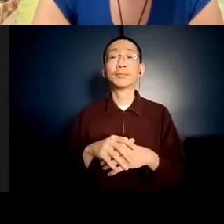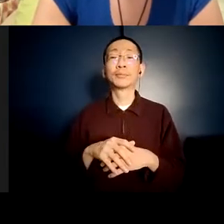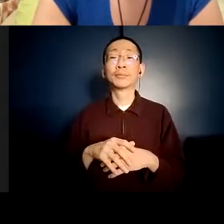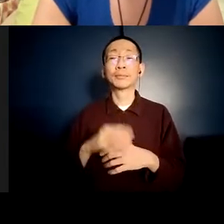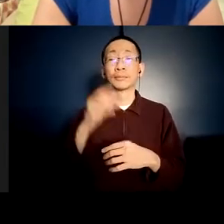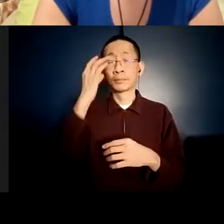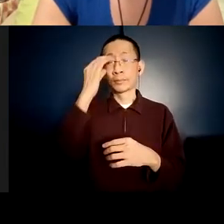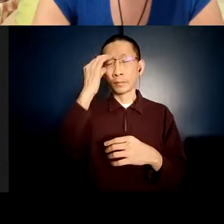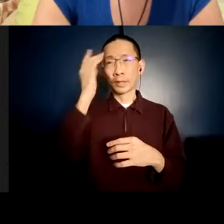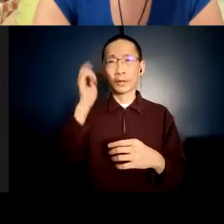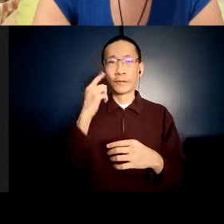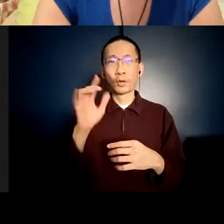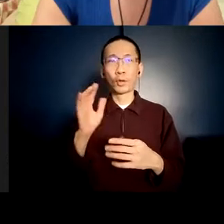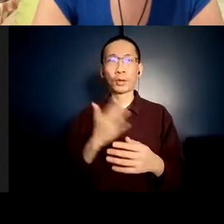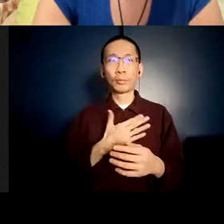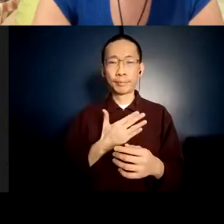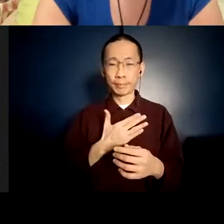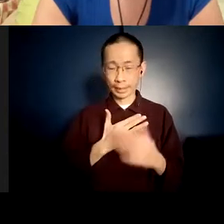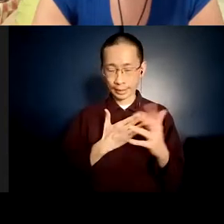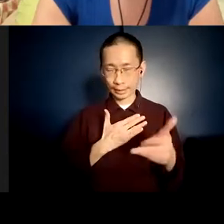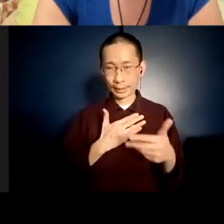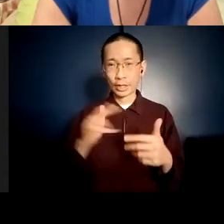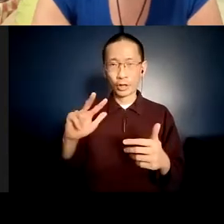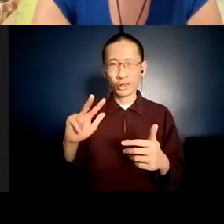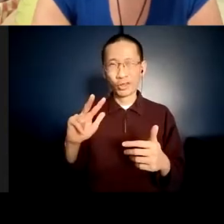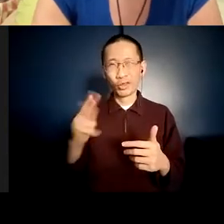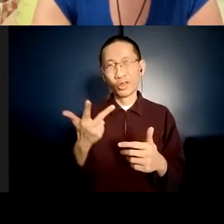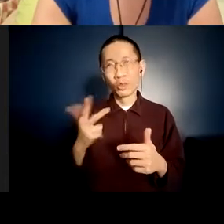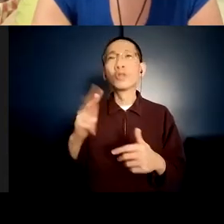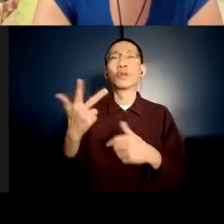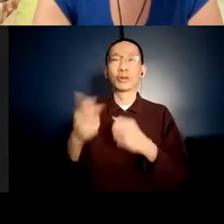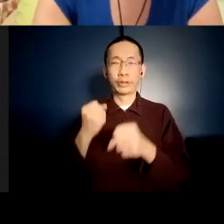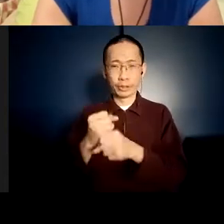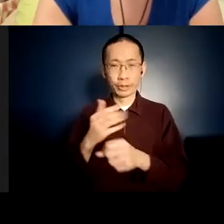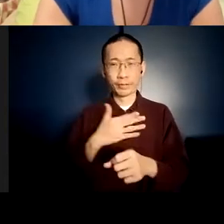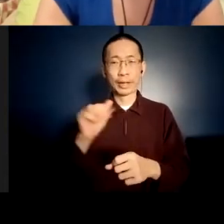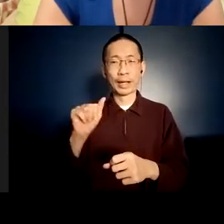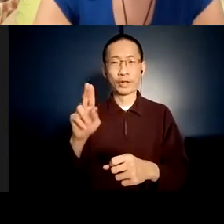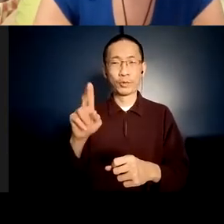of my third year of my AUD program.